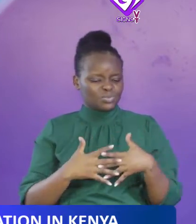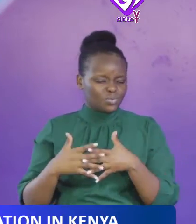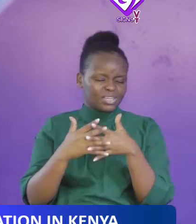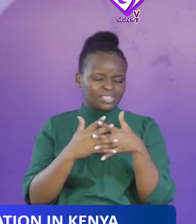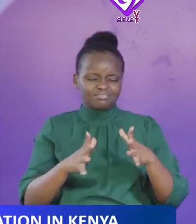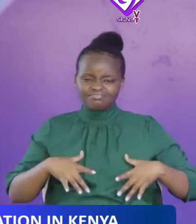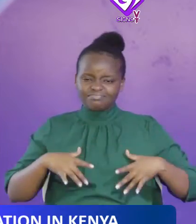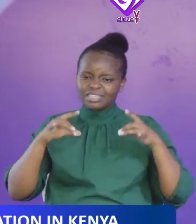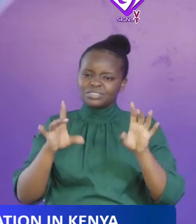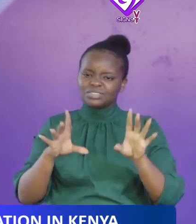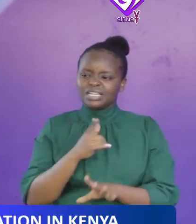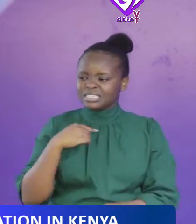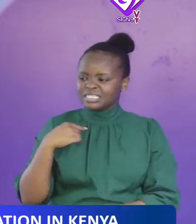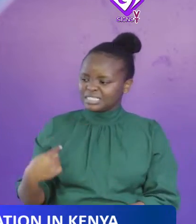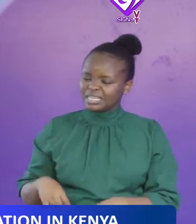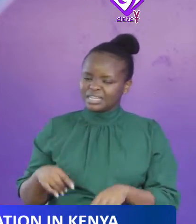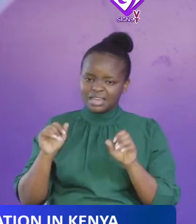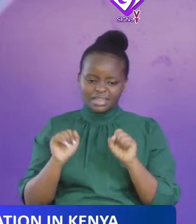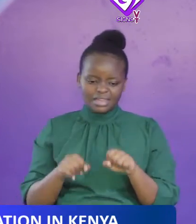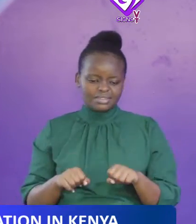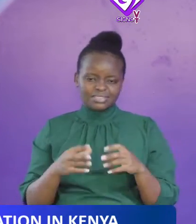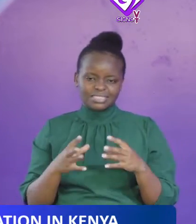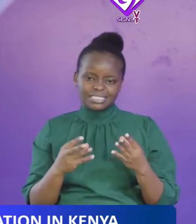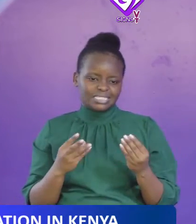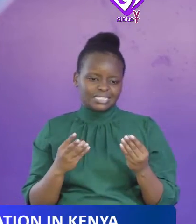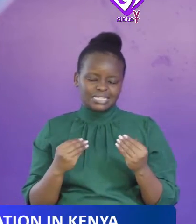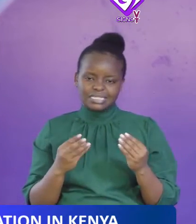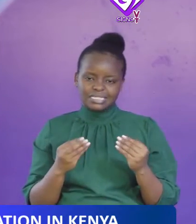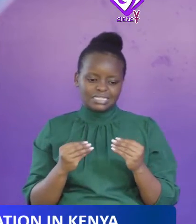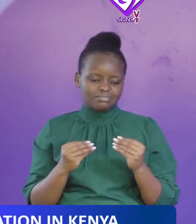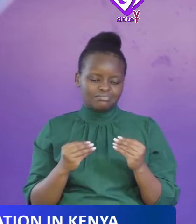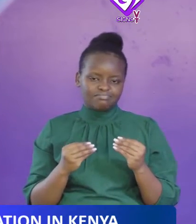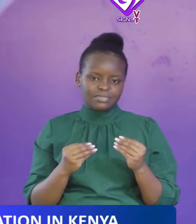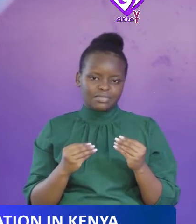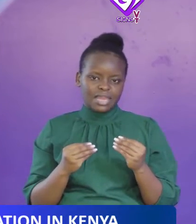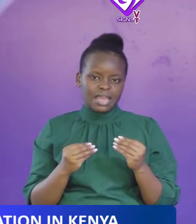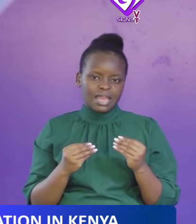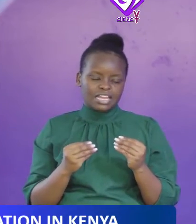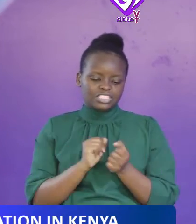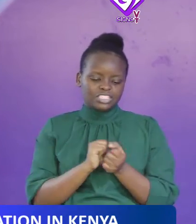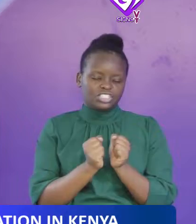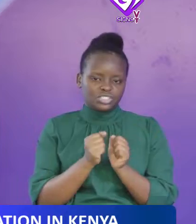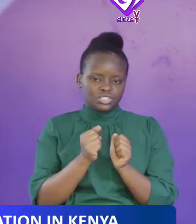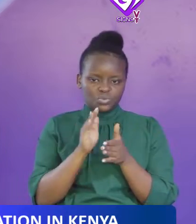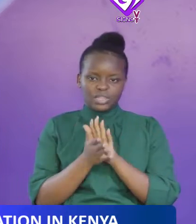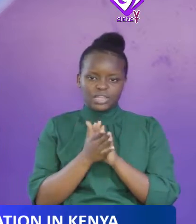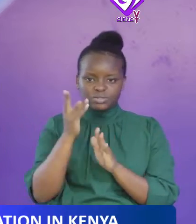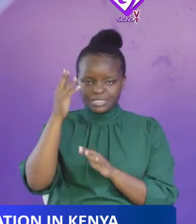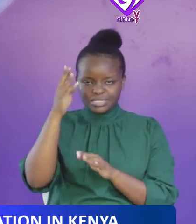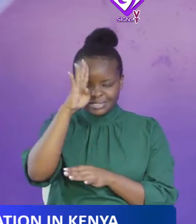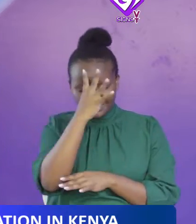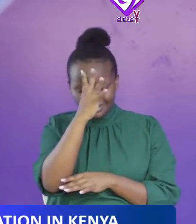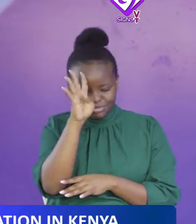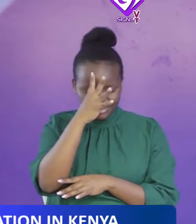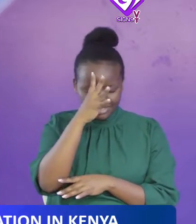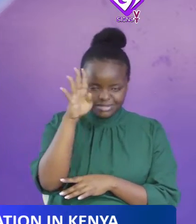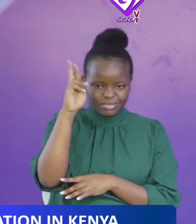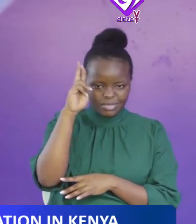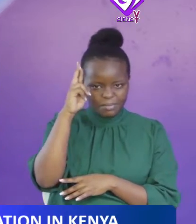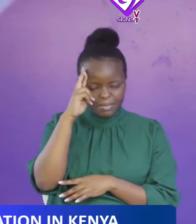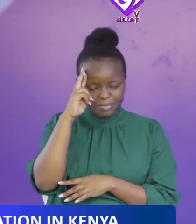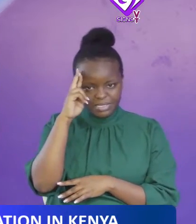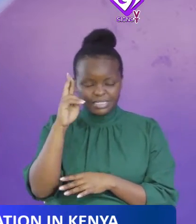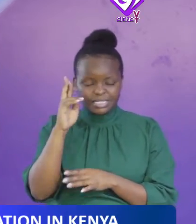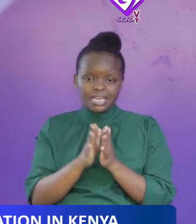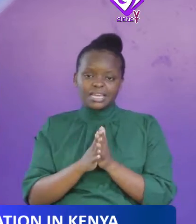Australia, you can fit in very well without anyone doubting your purpose. And technology is making a whole world of village.